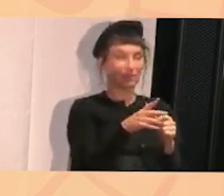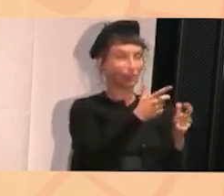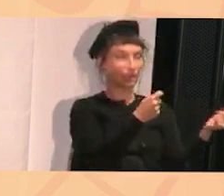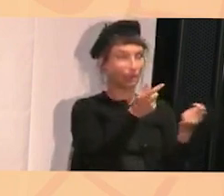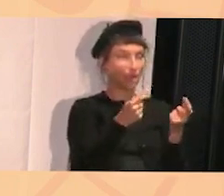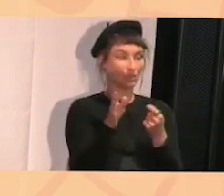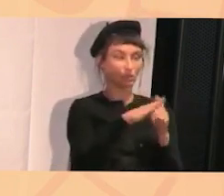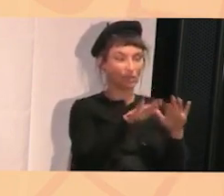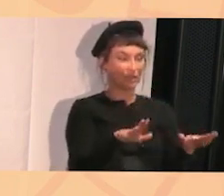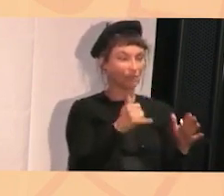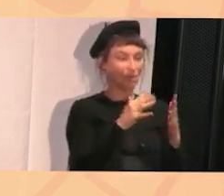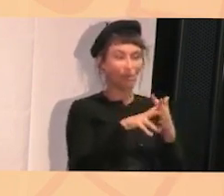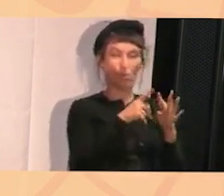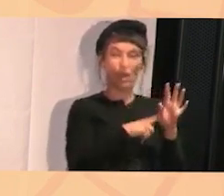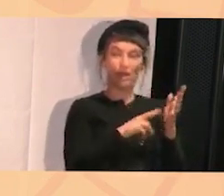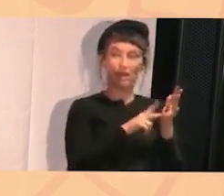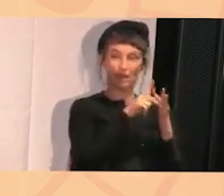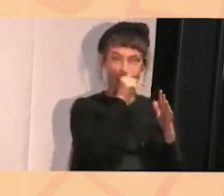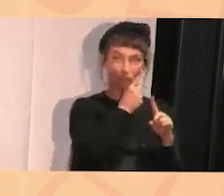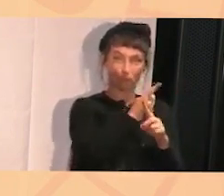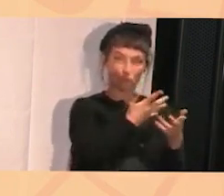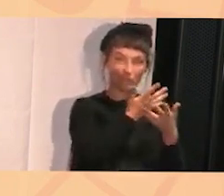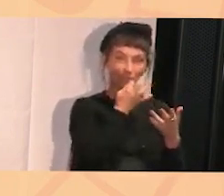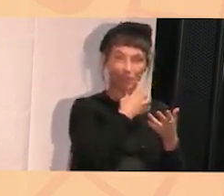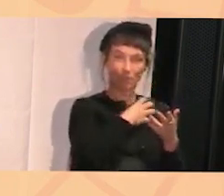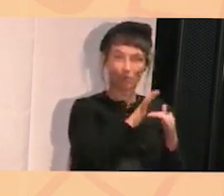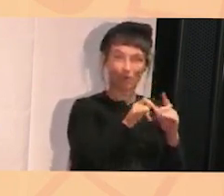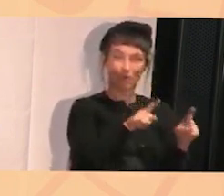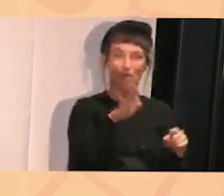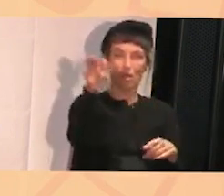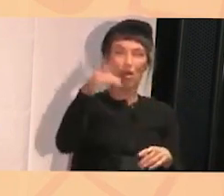bit more on that. Yeah, thanks.